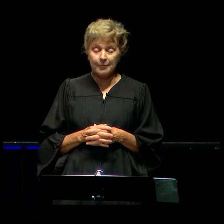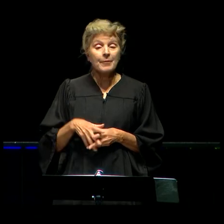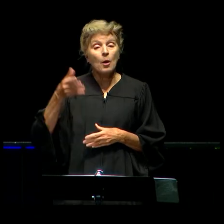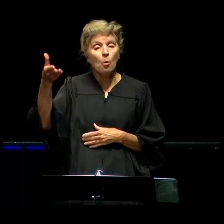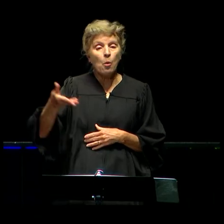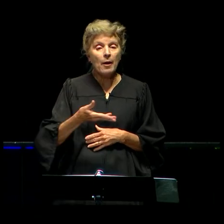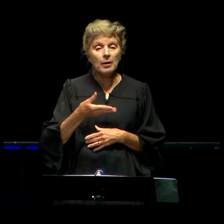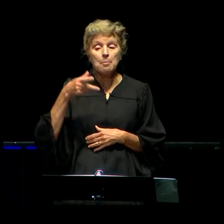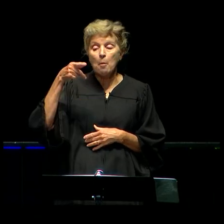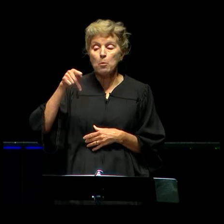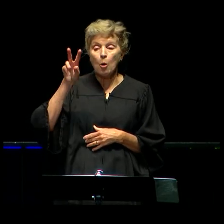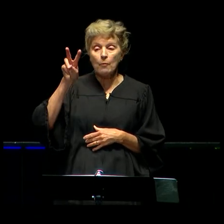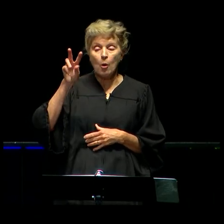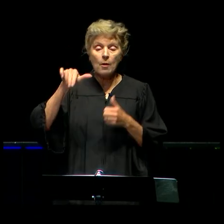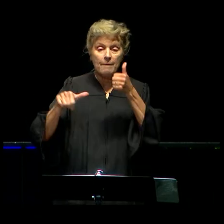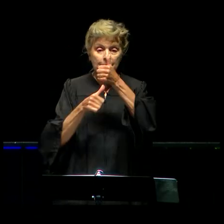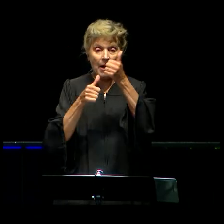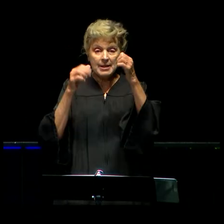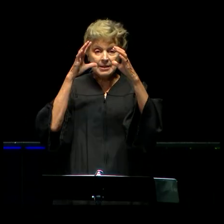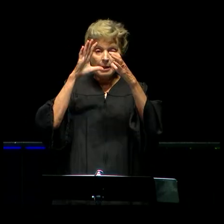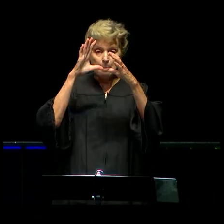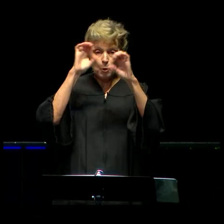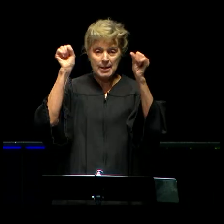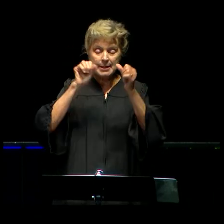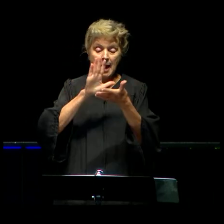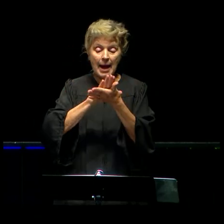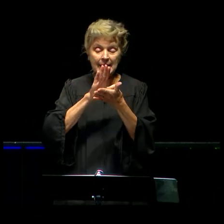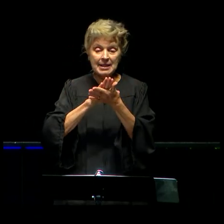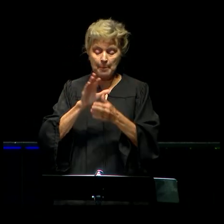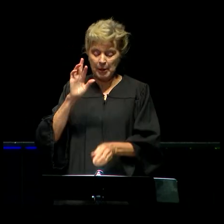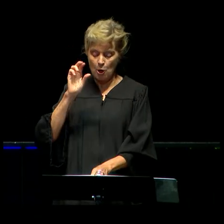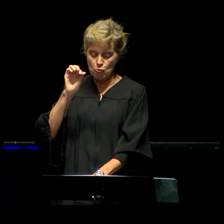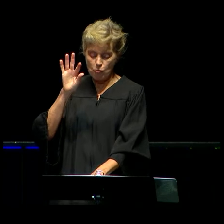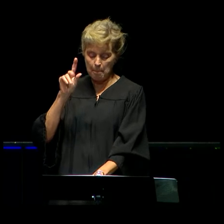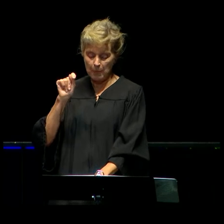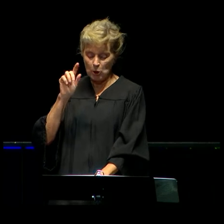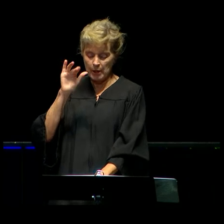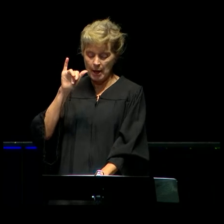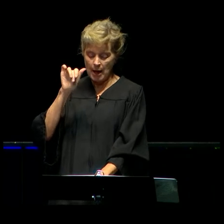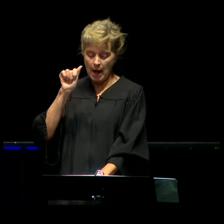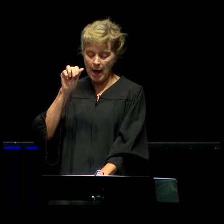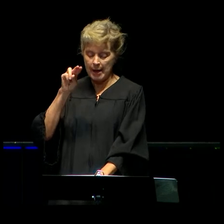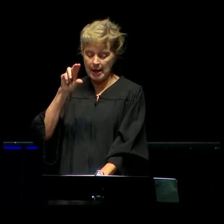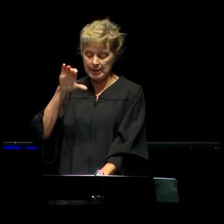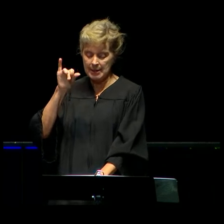Please welcome Provo and Vice President Academic, Roberta Iannacito Provenzano.